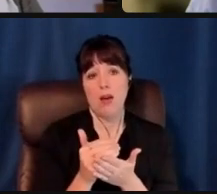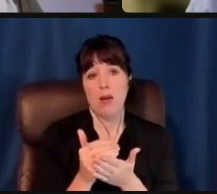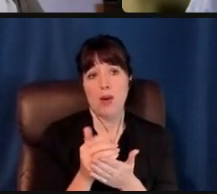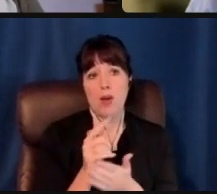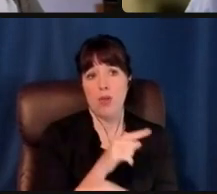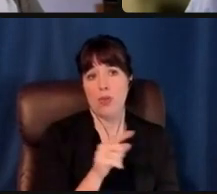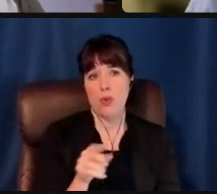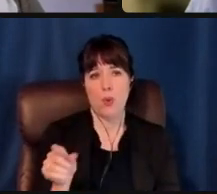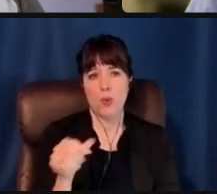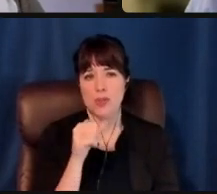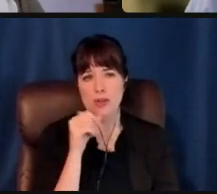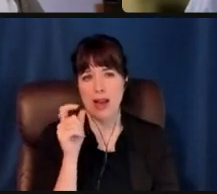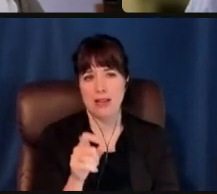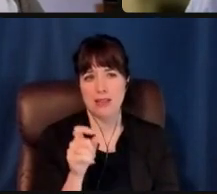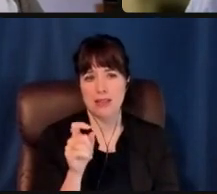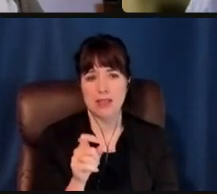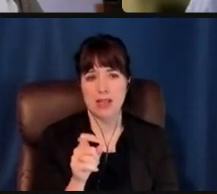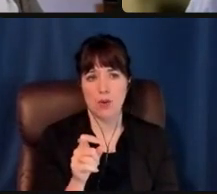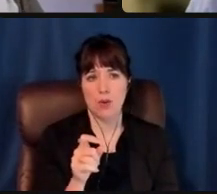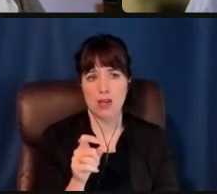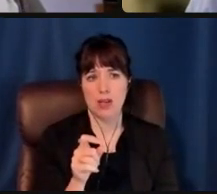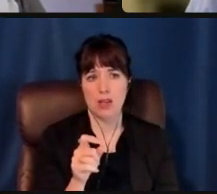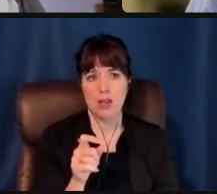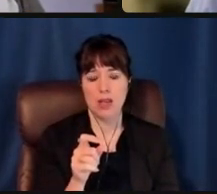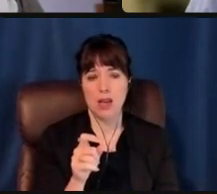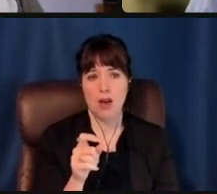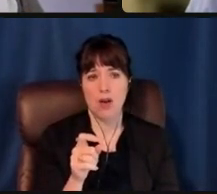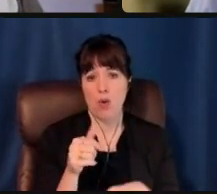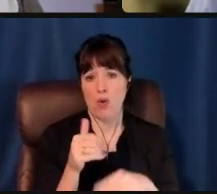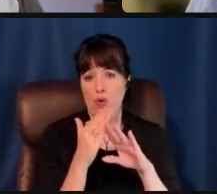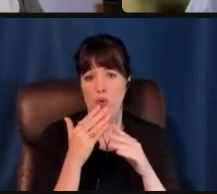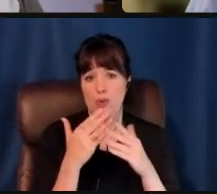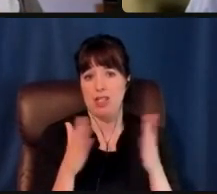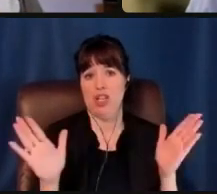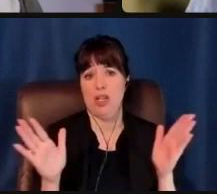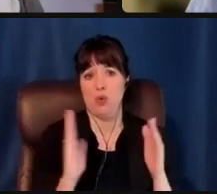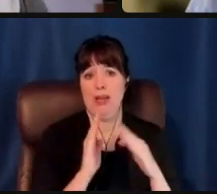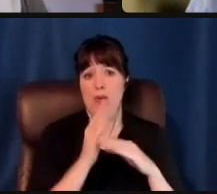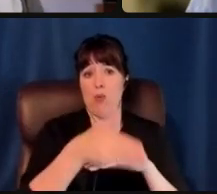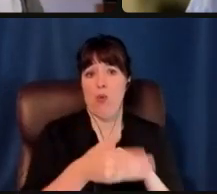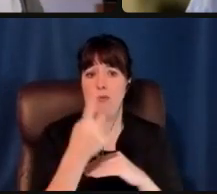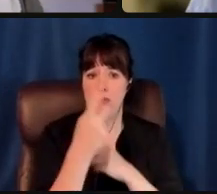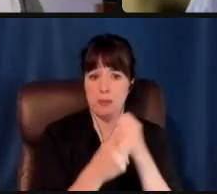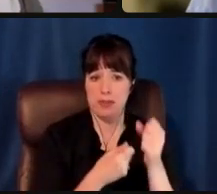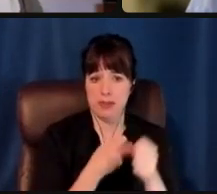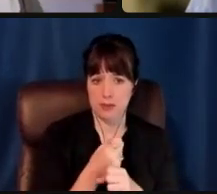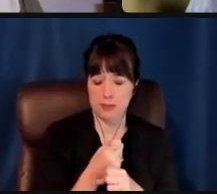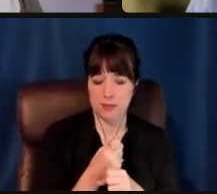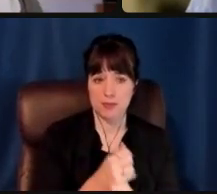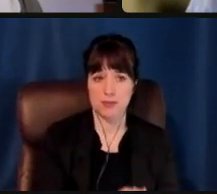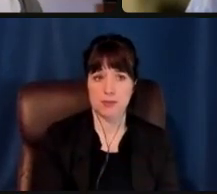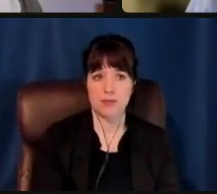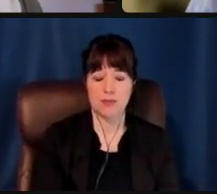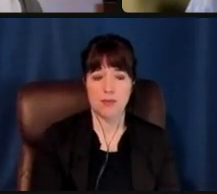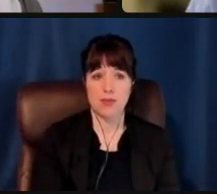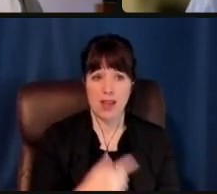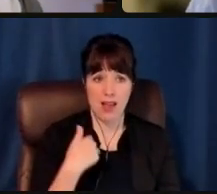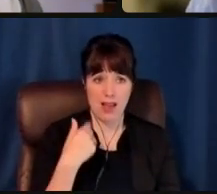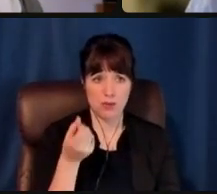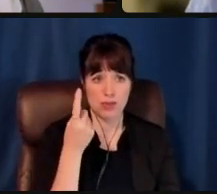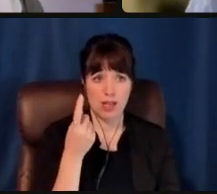aren't necessarily hurdles in general that you get over in a year. I understand